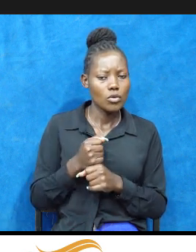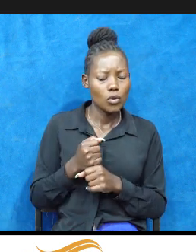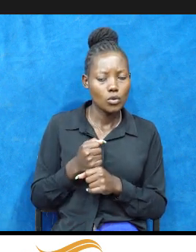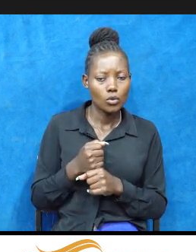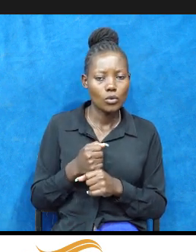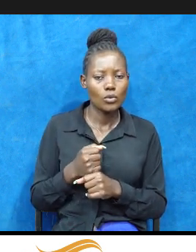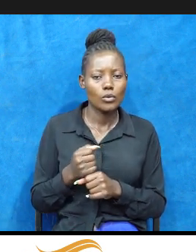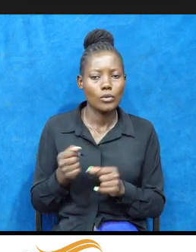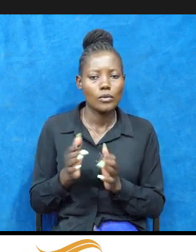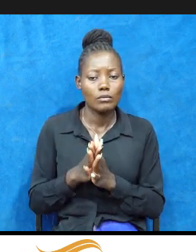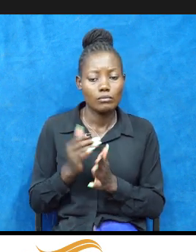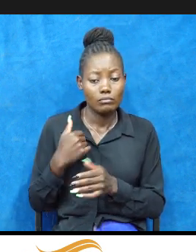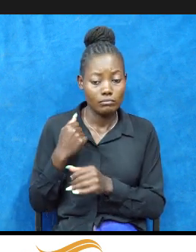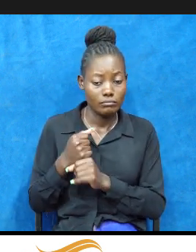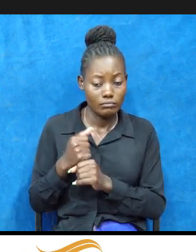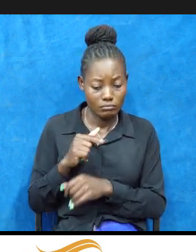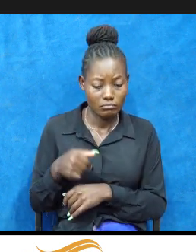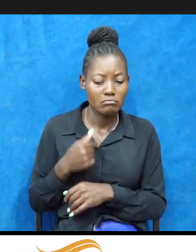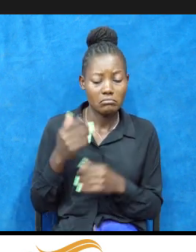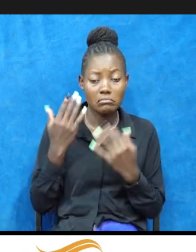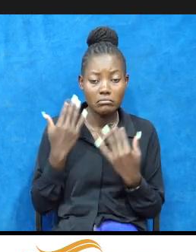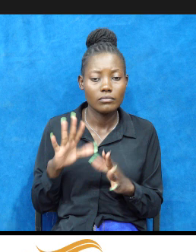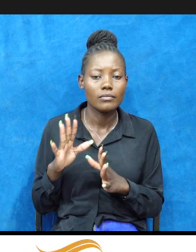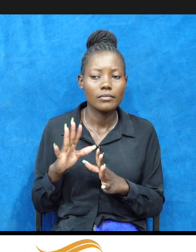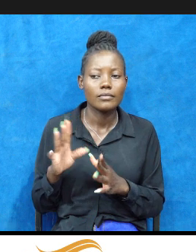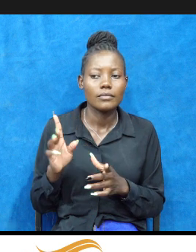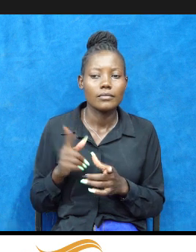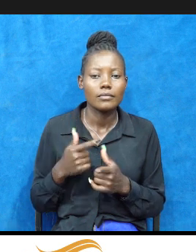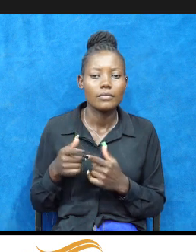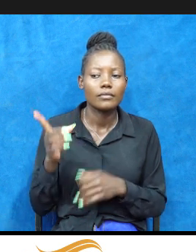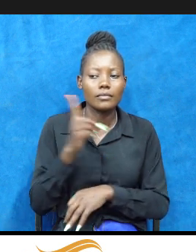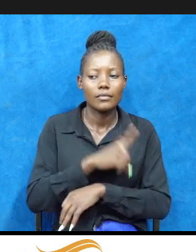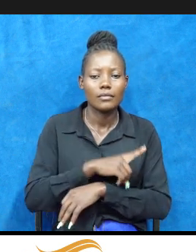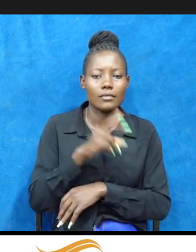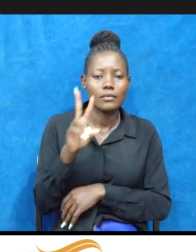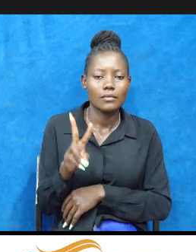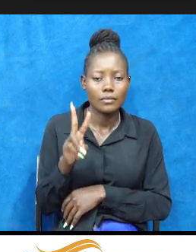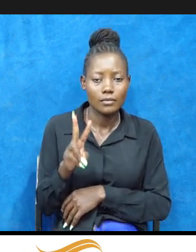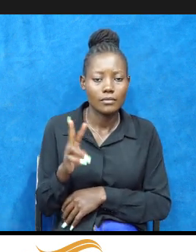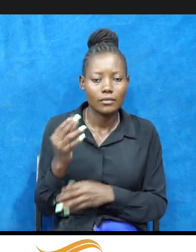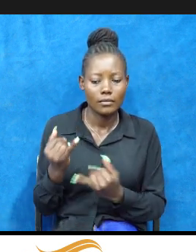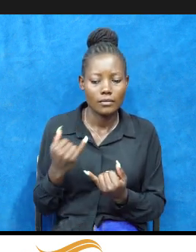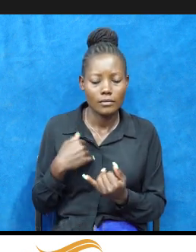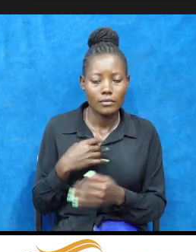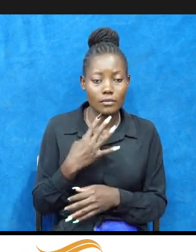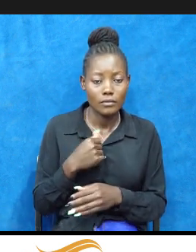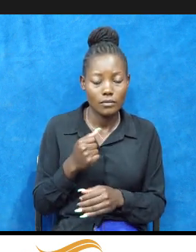doable. I've done it myself and actually handled a lot of weight that way. Day two, I like to set up